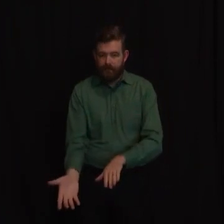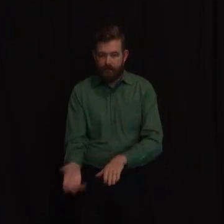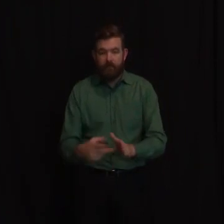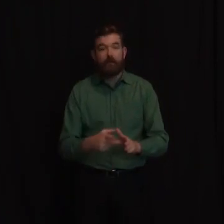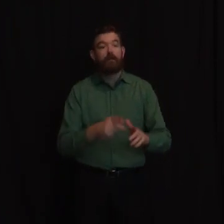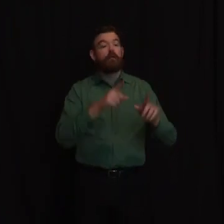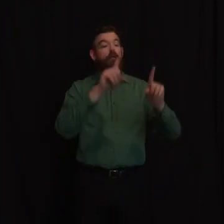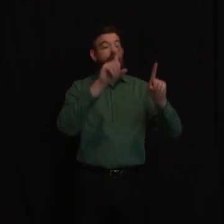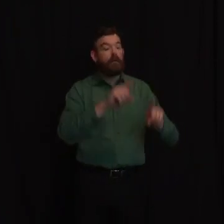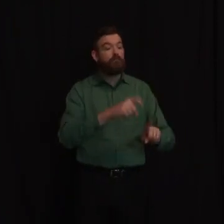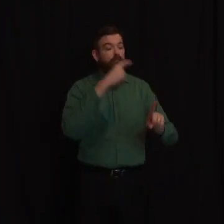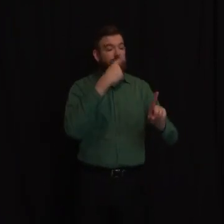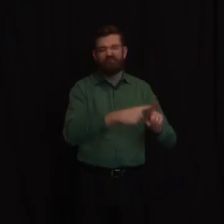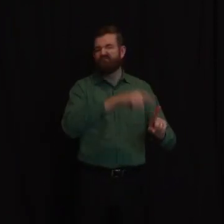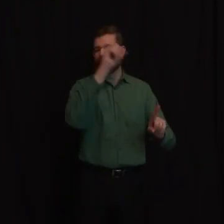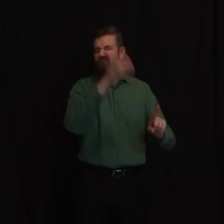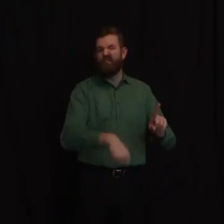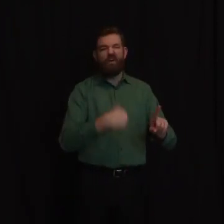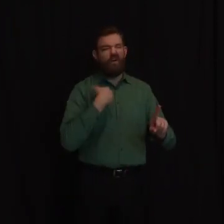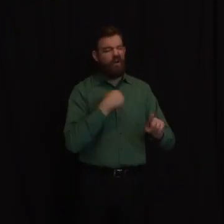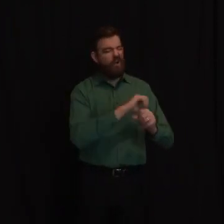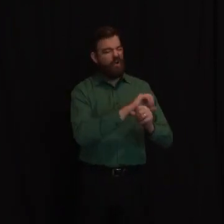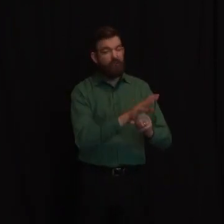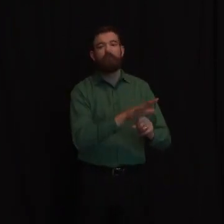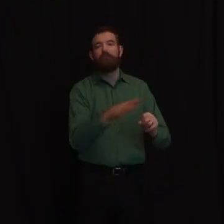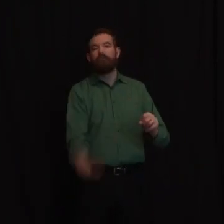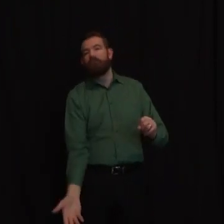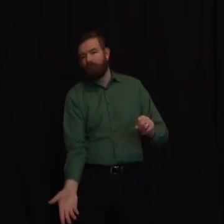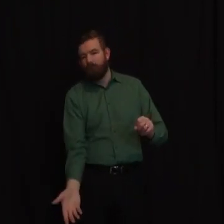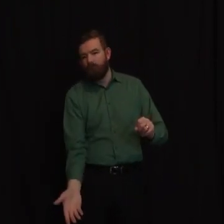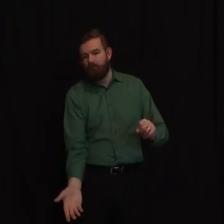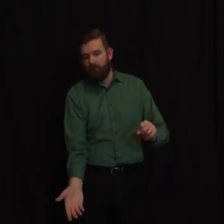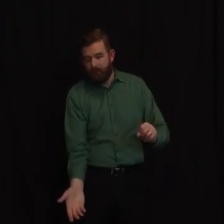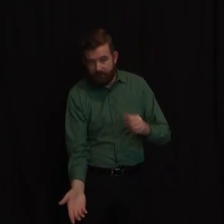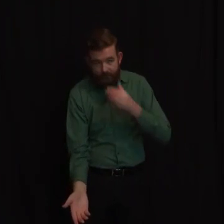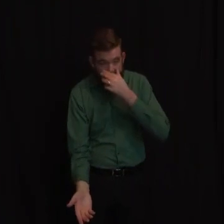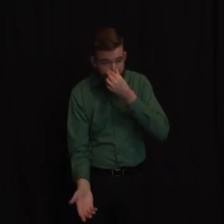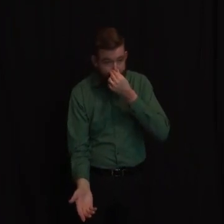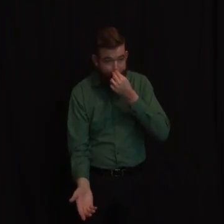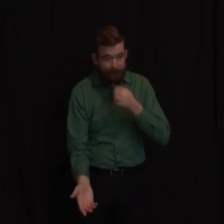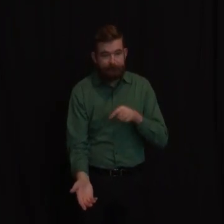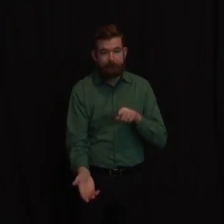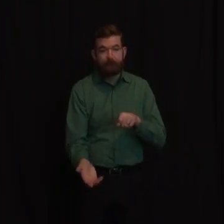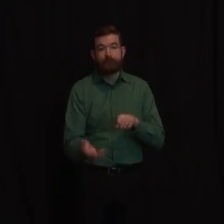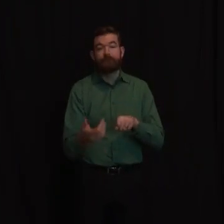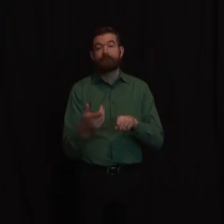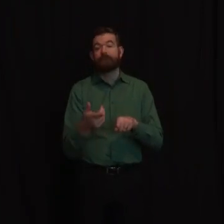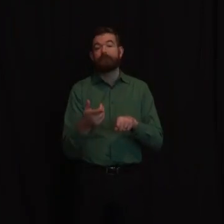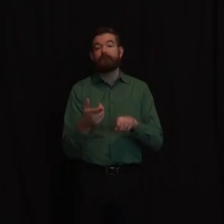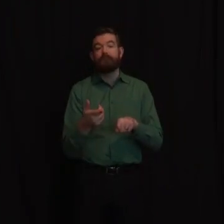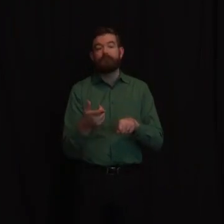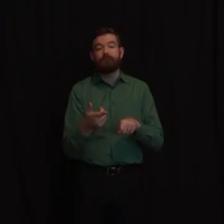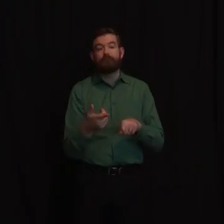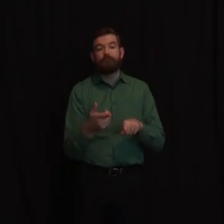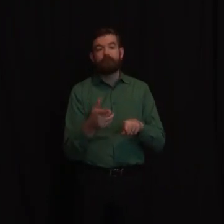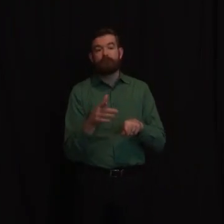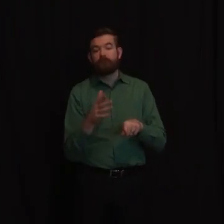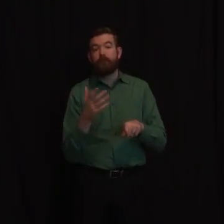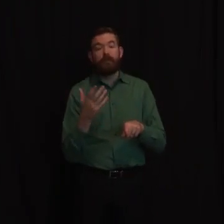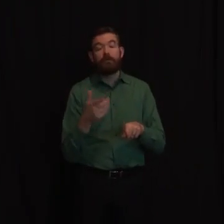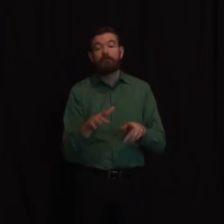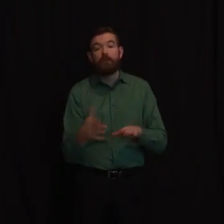for COVID. In addition, we then attempt to link those deaths back to people who died in long-term care facilities. That's sometimes a slower